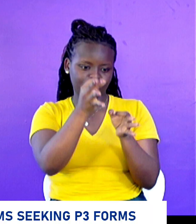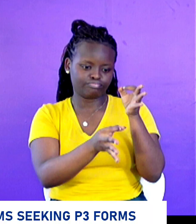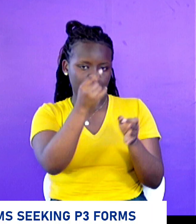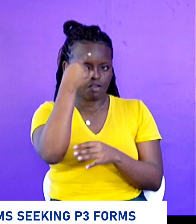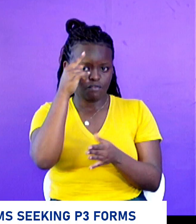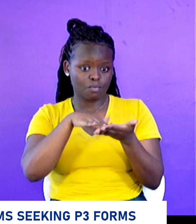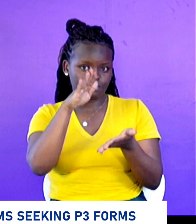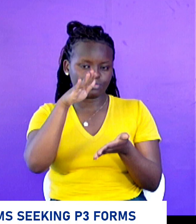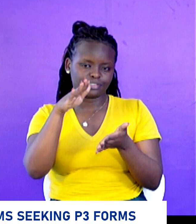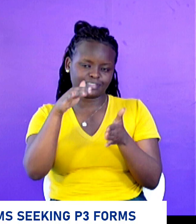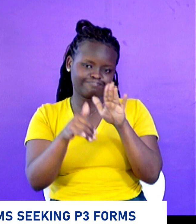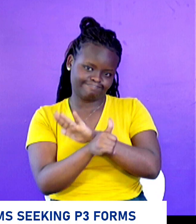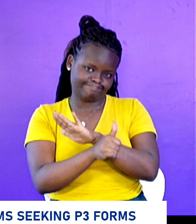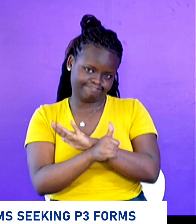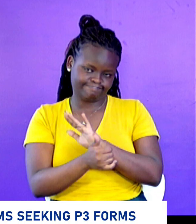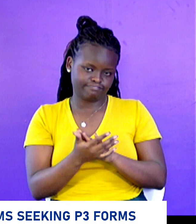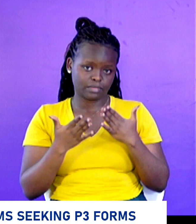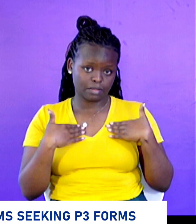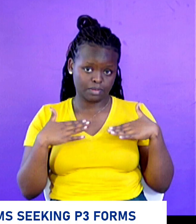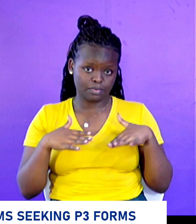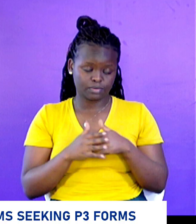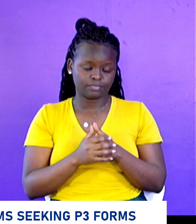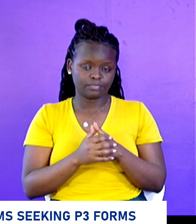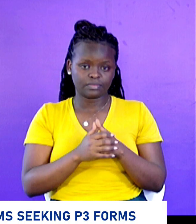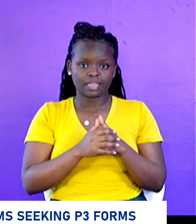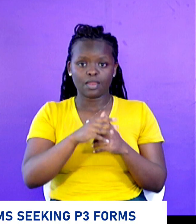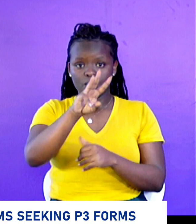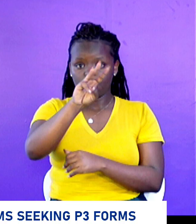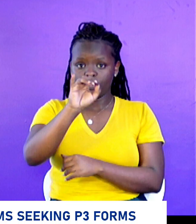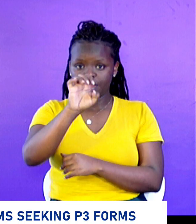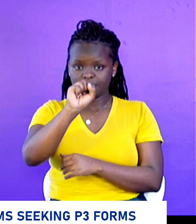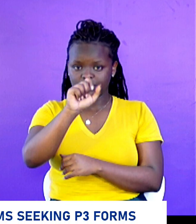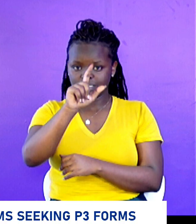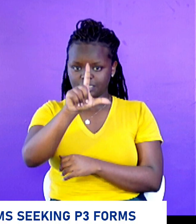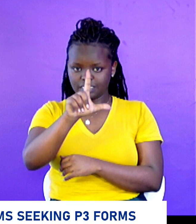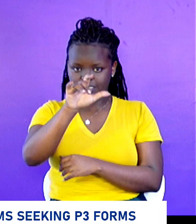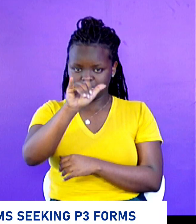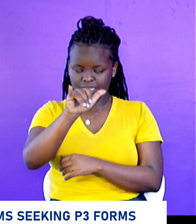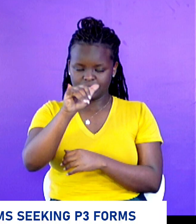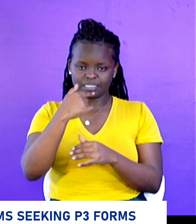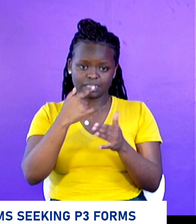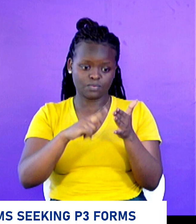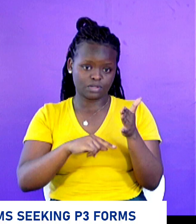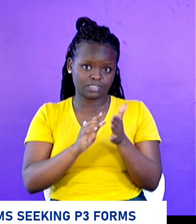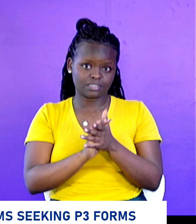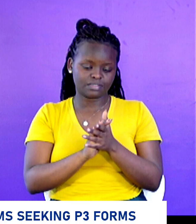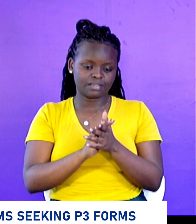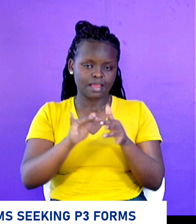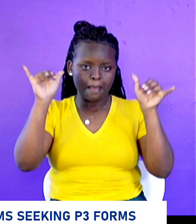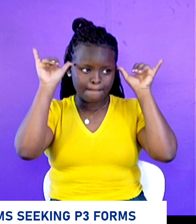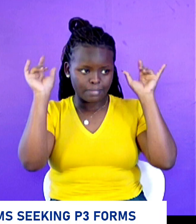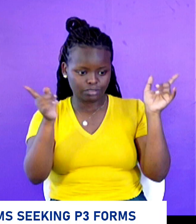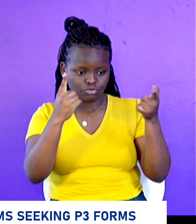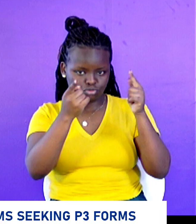most vulnerable. Elgeyo Marakwet Governor Wesley Rotich said pastoralist counties are bearing a